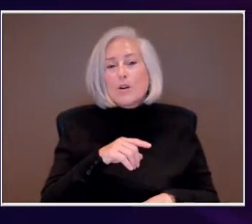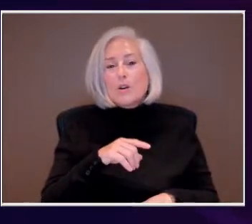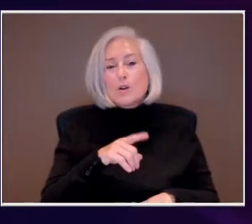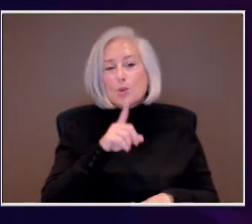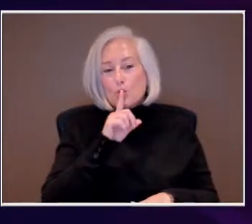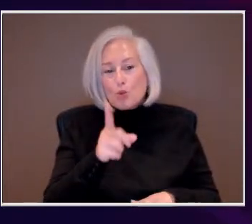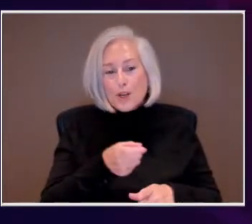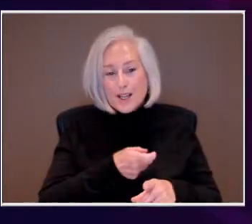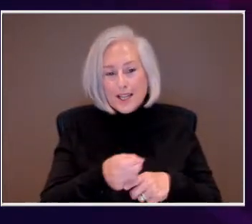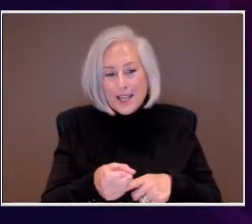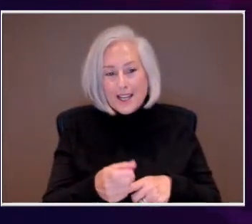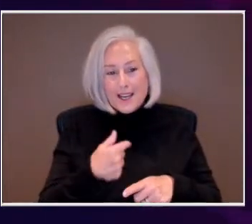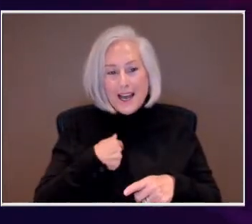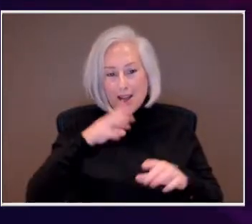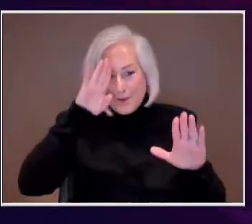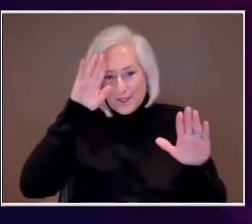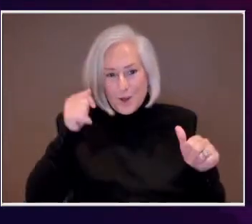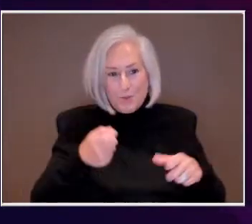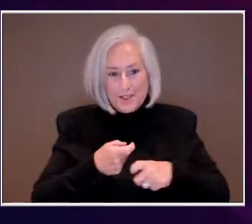hoping to cry this morning.